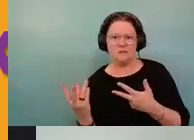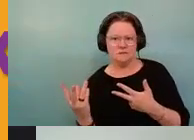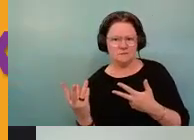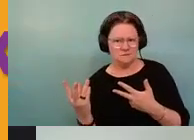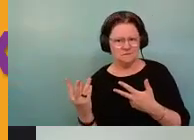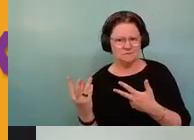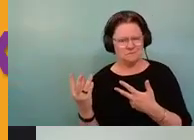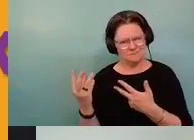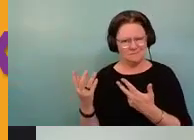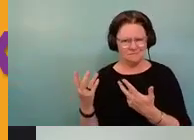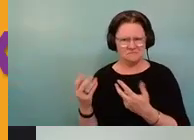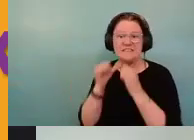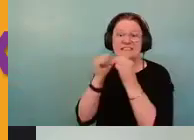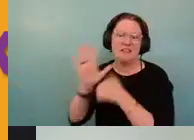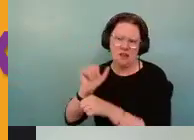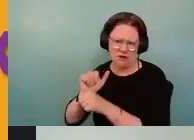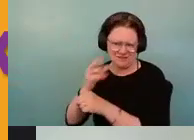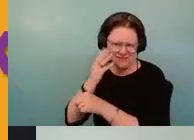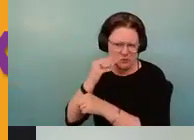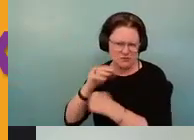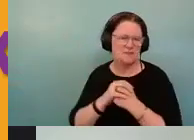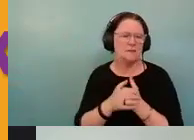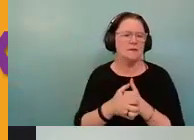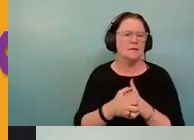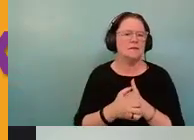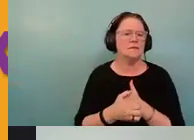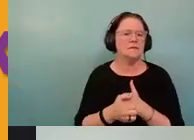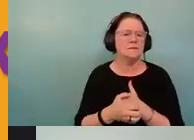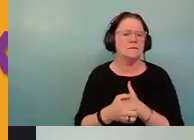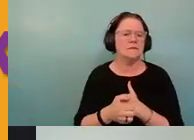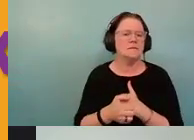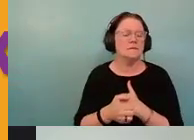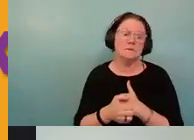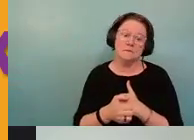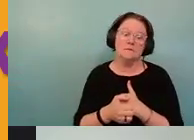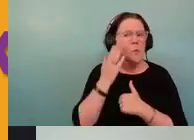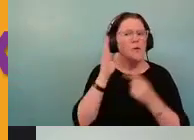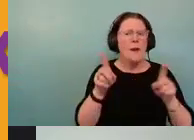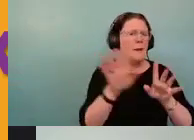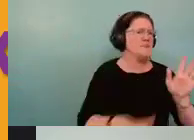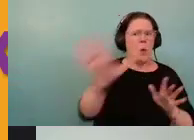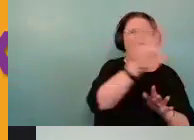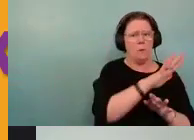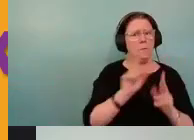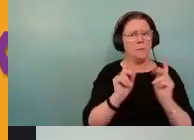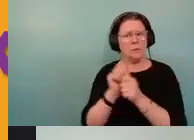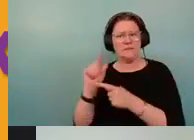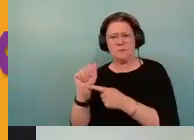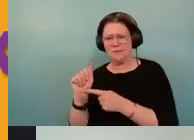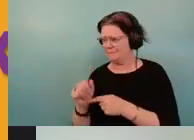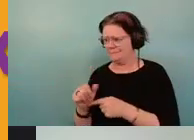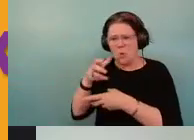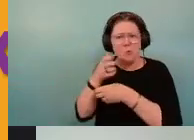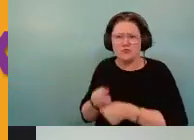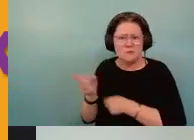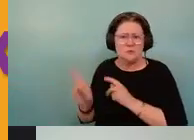in abuse in general, but with people with disabilities, your word is not taken as your